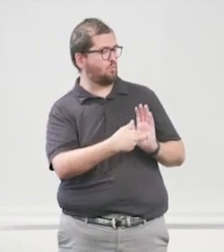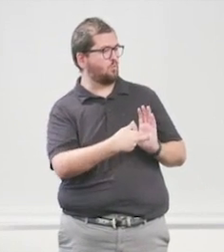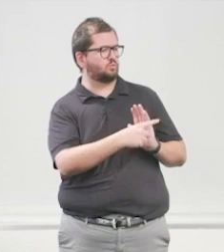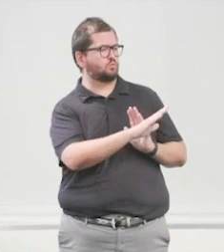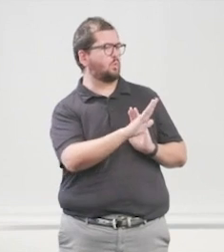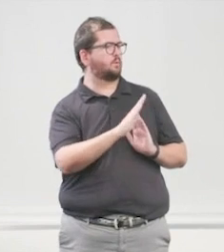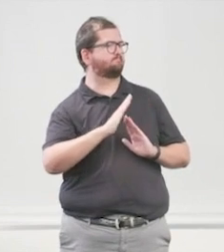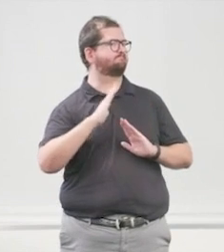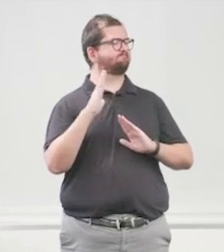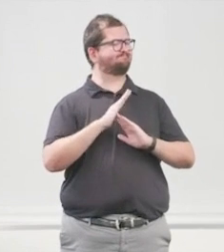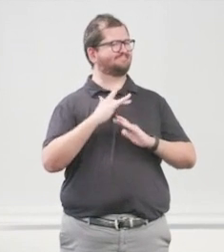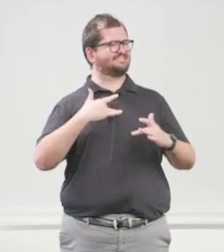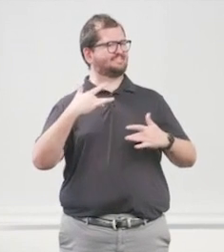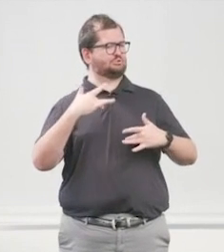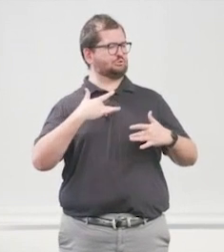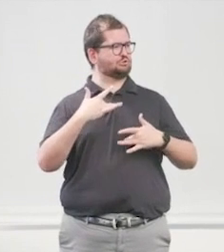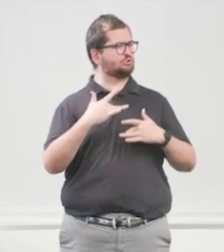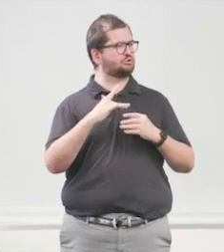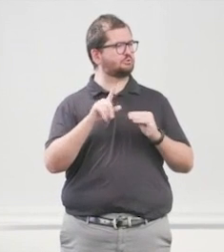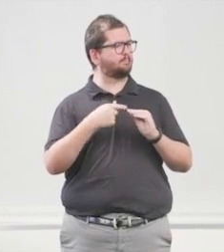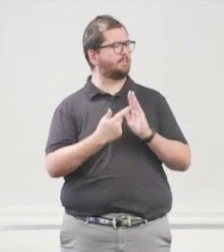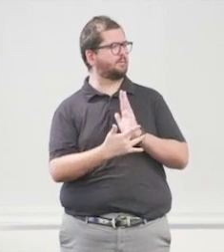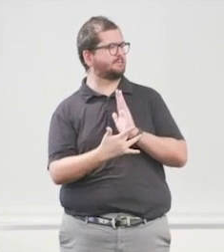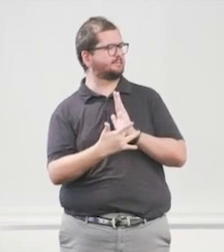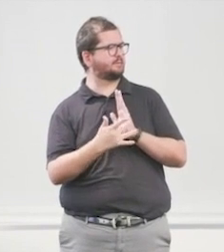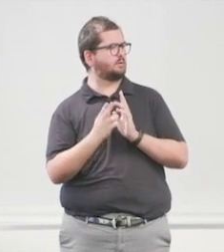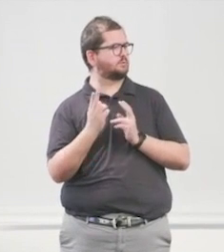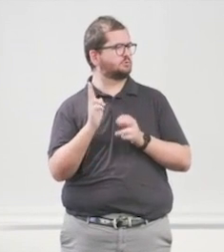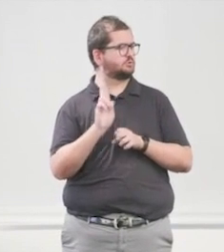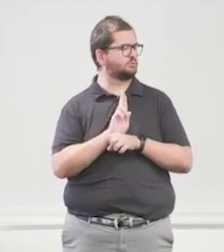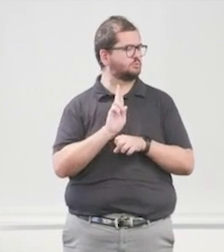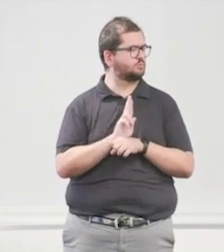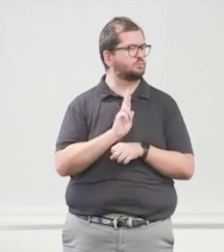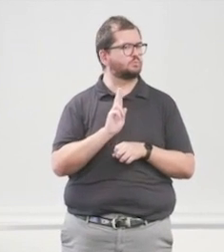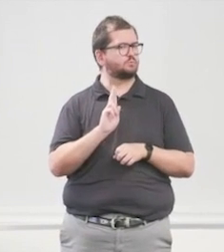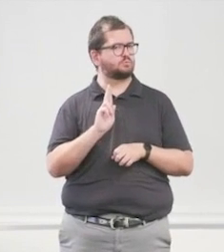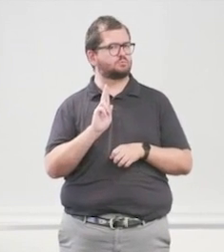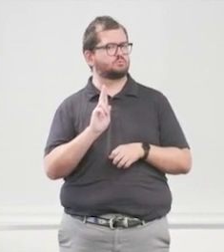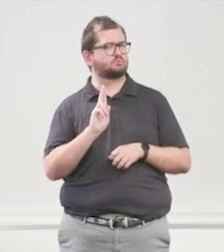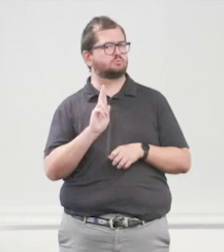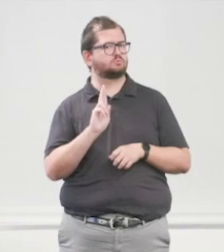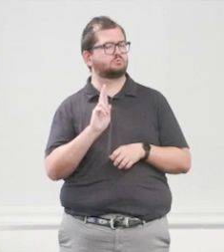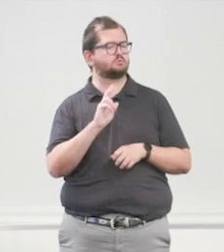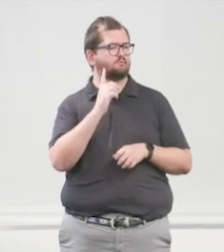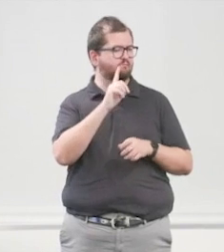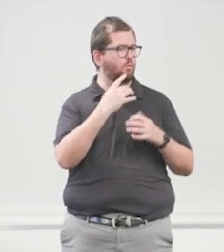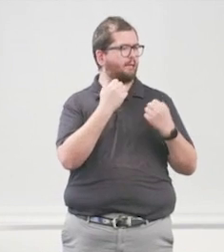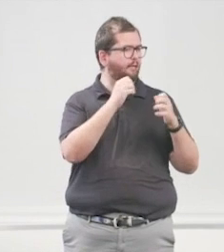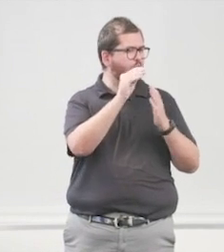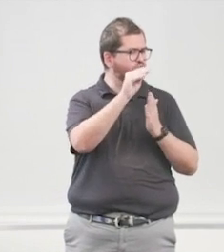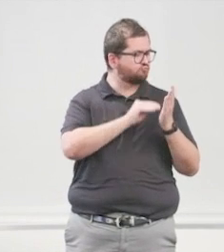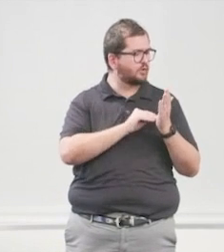concerns about the use of technology? You mentioned electronic health records, but other technology moving forward with